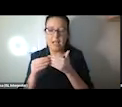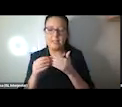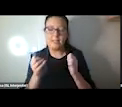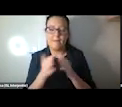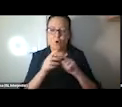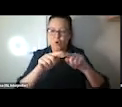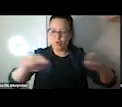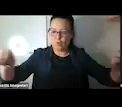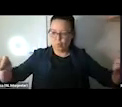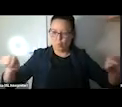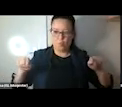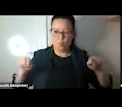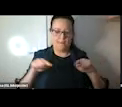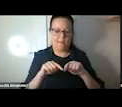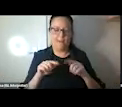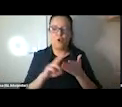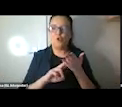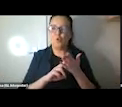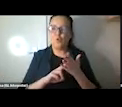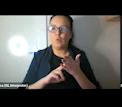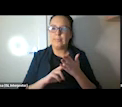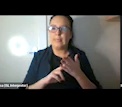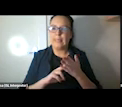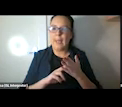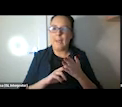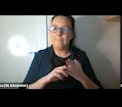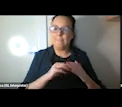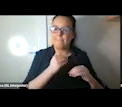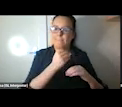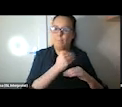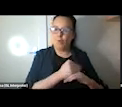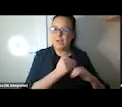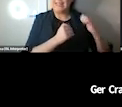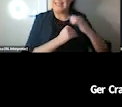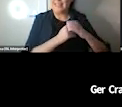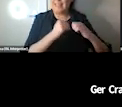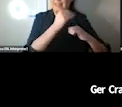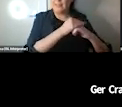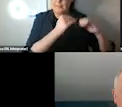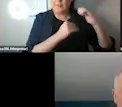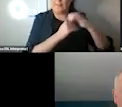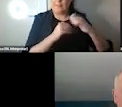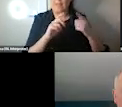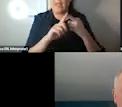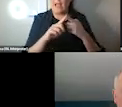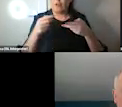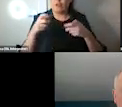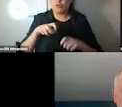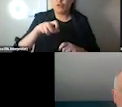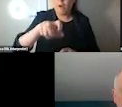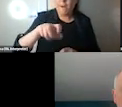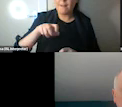using the guidance for accessible routes, guidance paths, crossings from one side to the other,